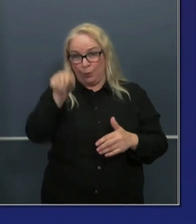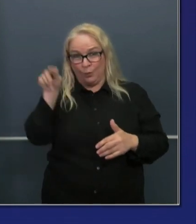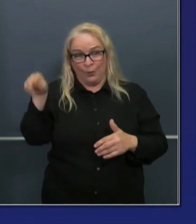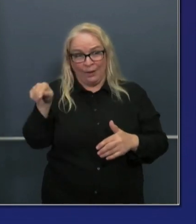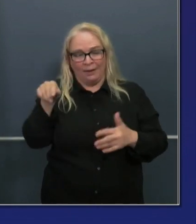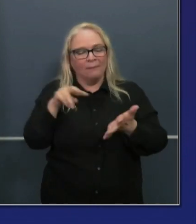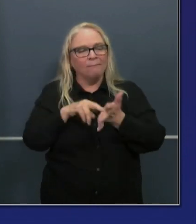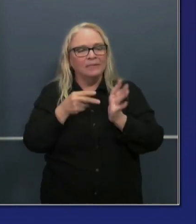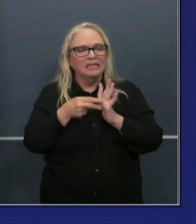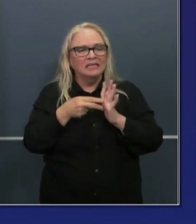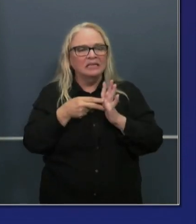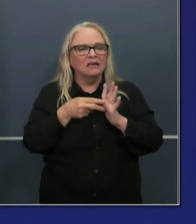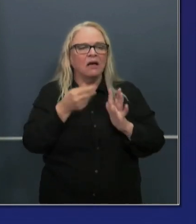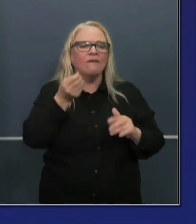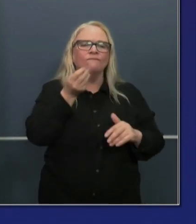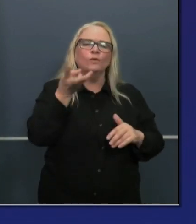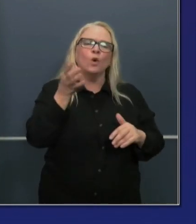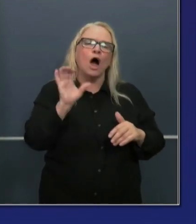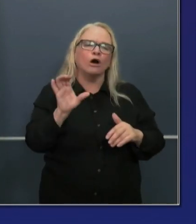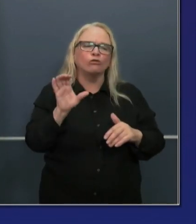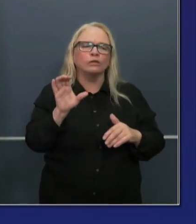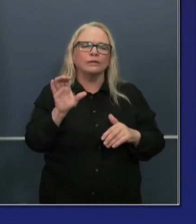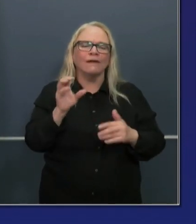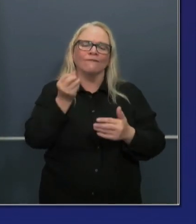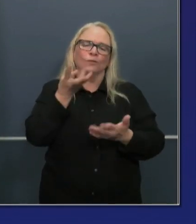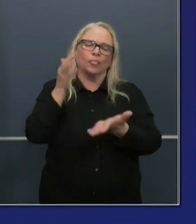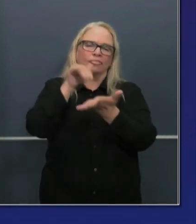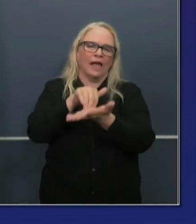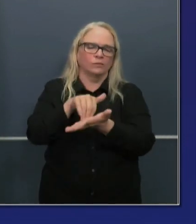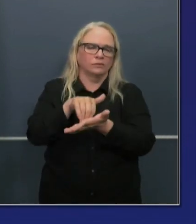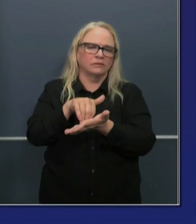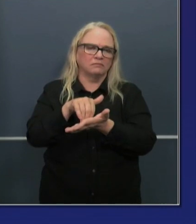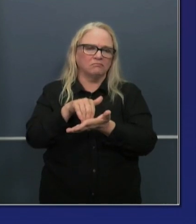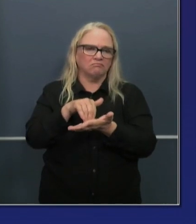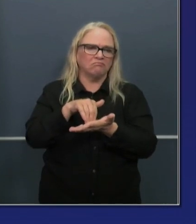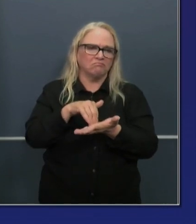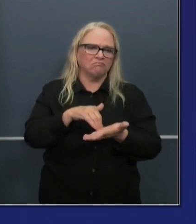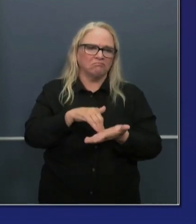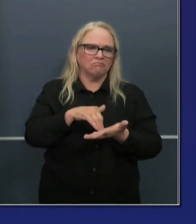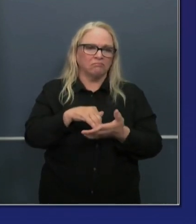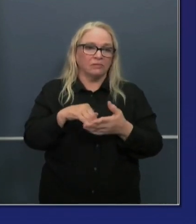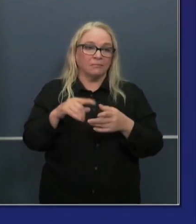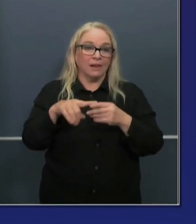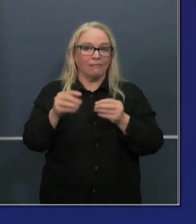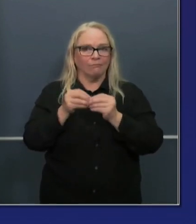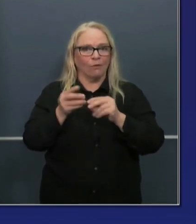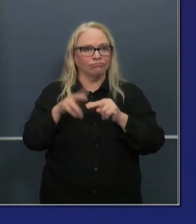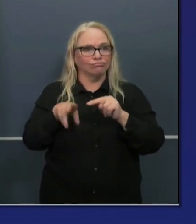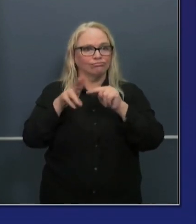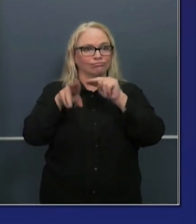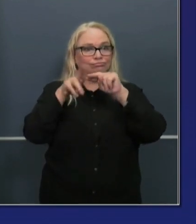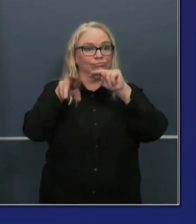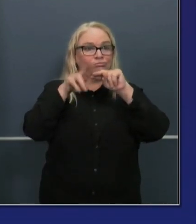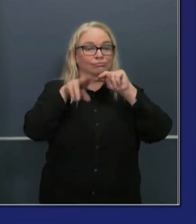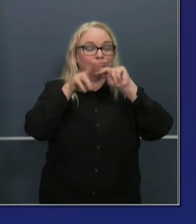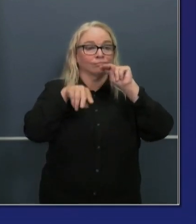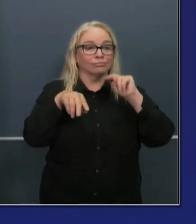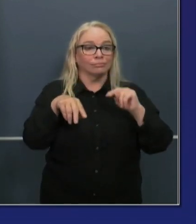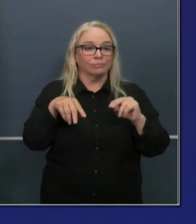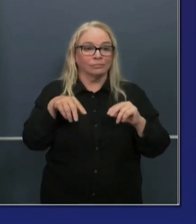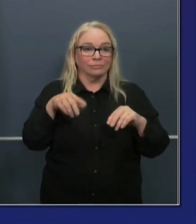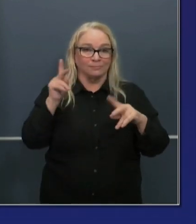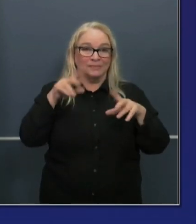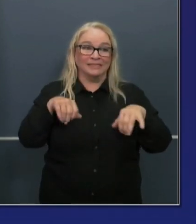as just a few thousand tests a day. You're seeing substantial increase in testing. In fact, we had